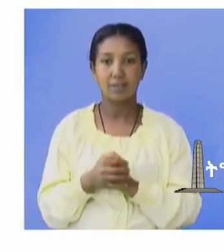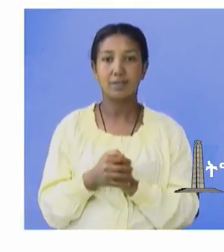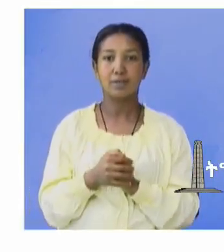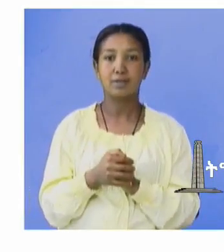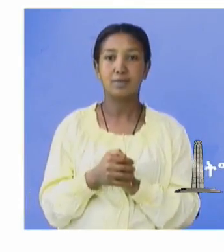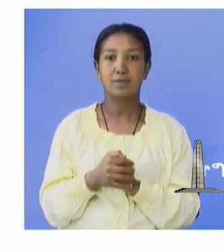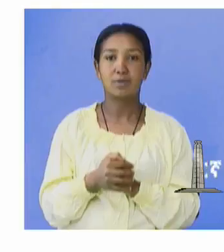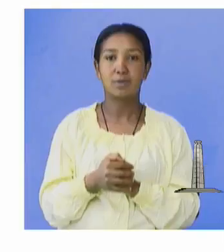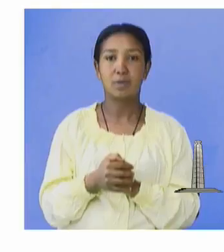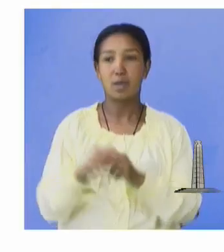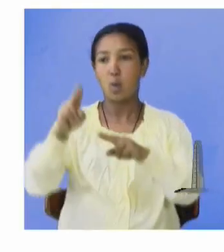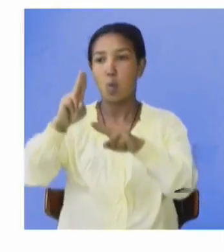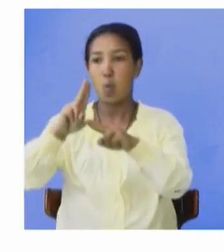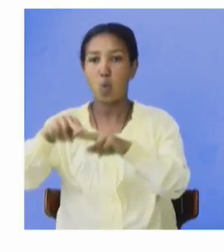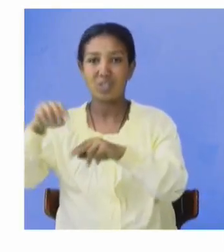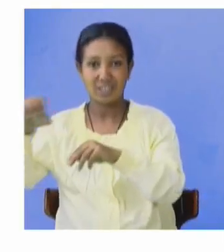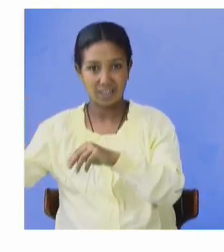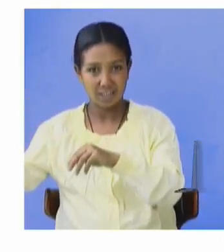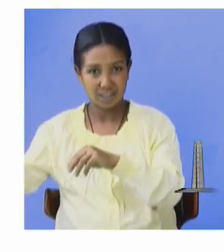puts.